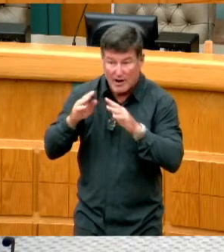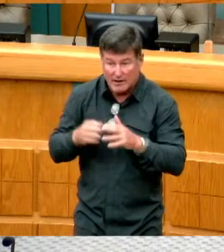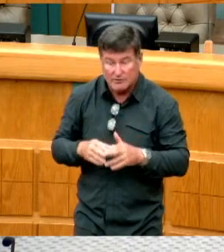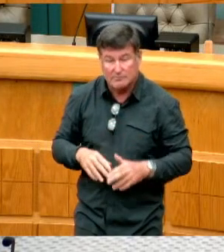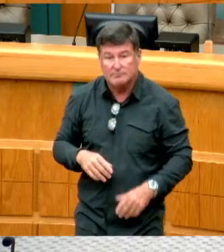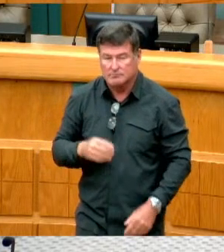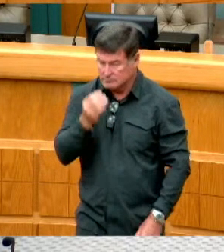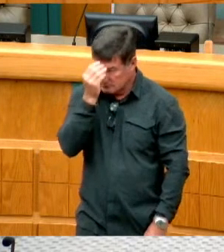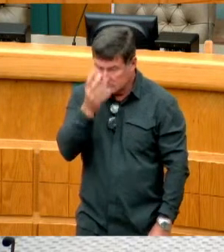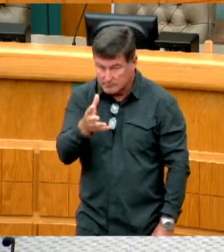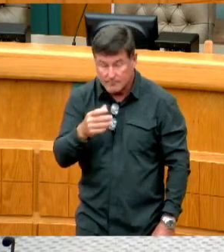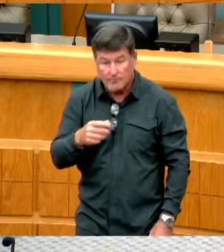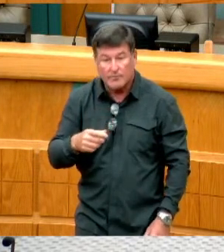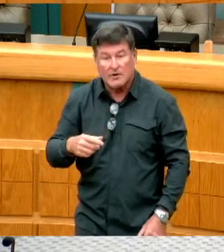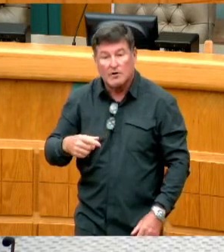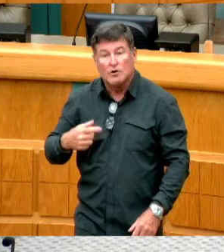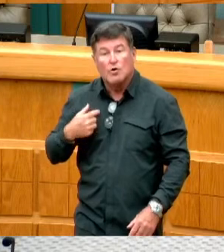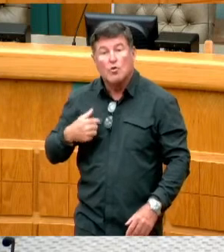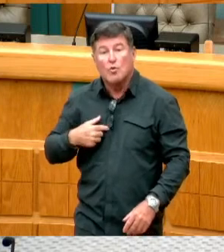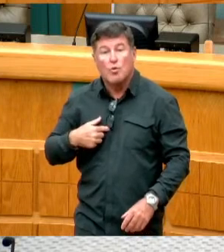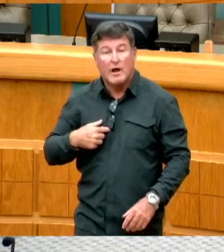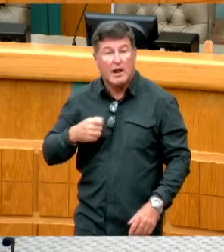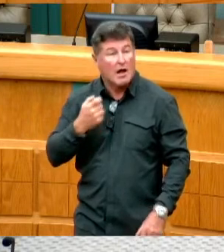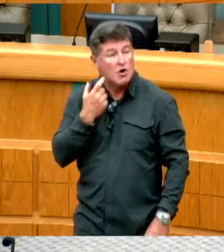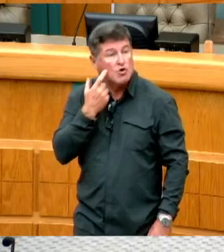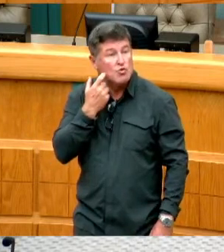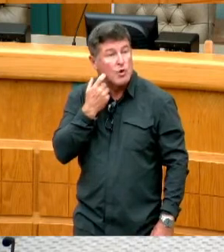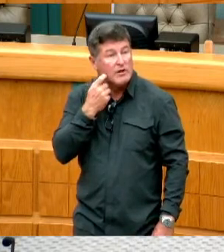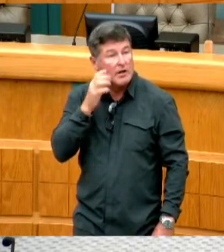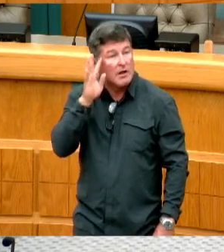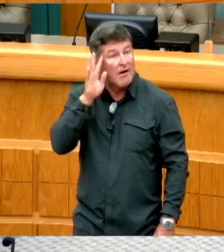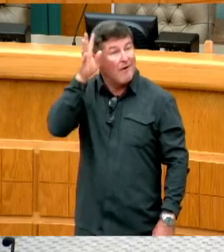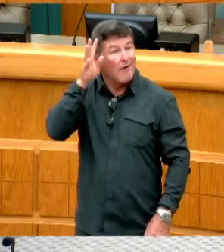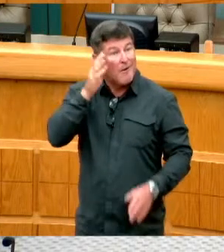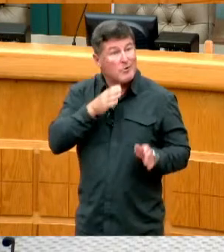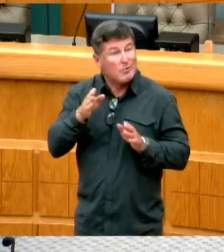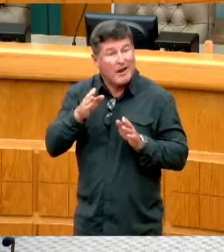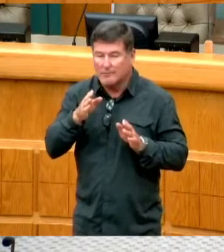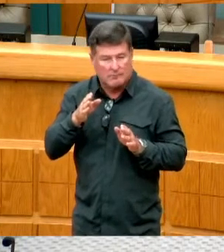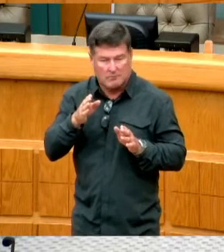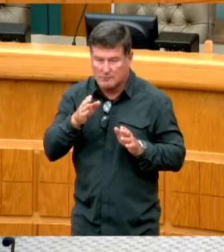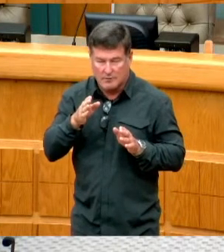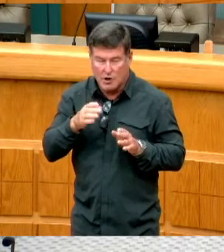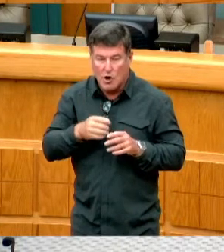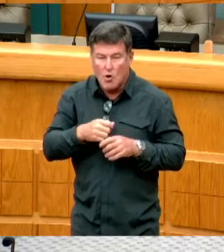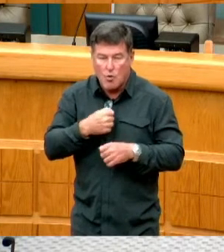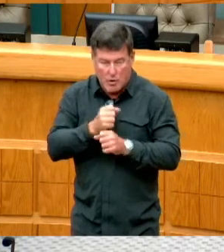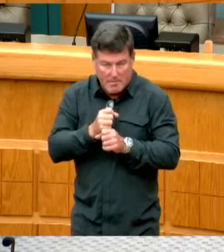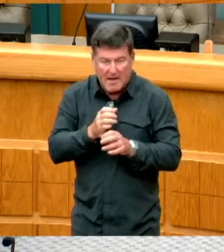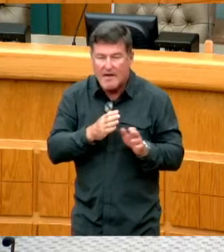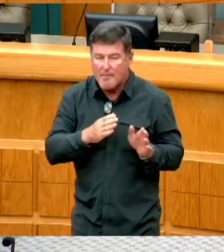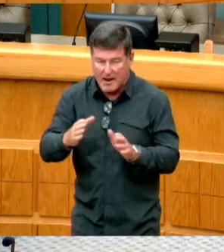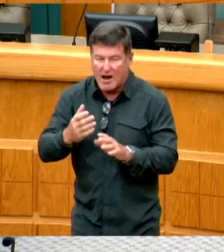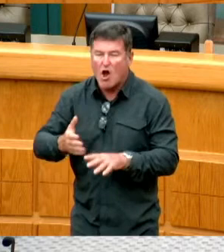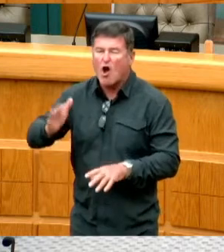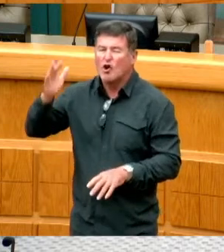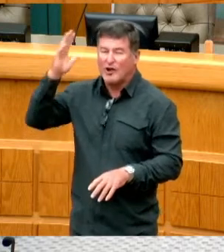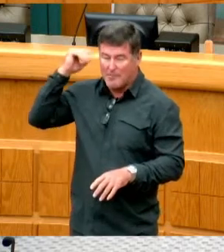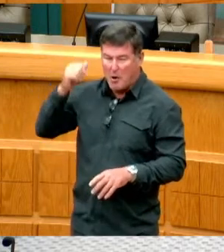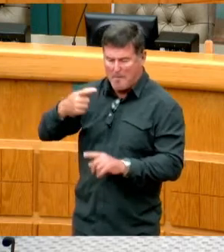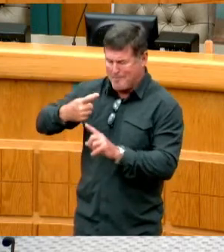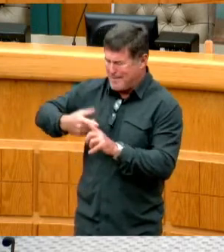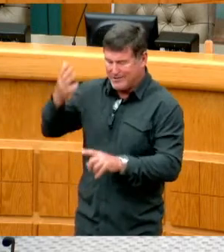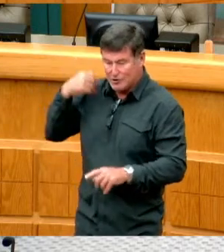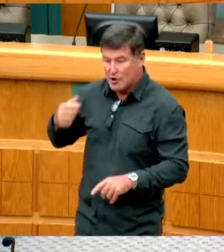week. This was our plan from months ago, and you heard it here with Chief Urban, Chief Quintero, and Chief Rocha,